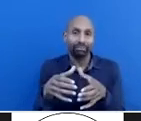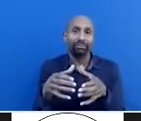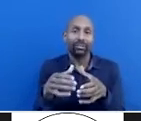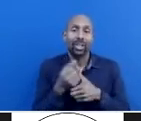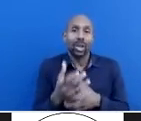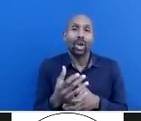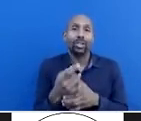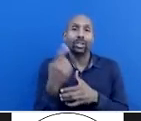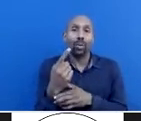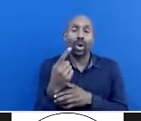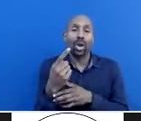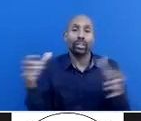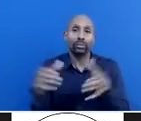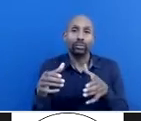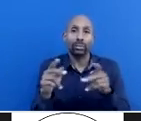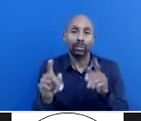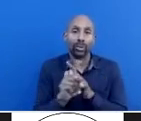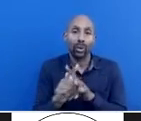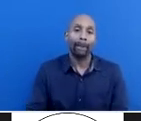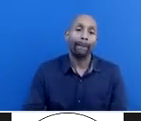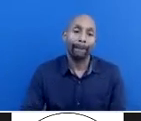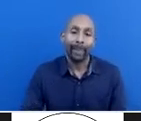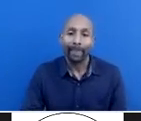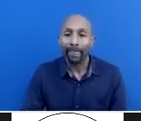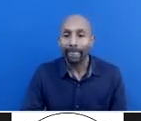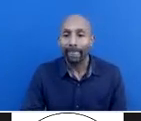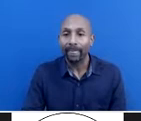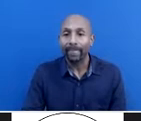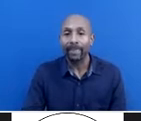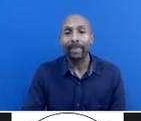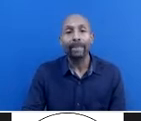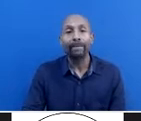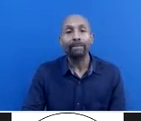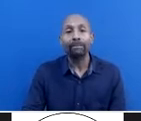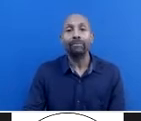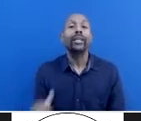And you can see that I already cheated because I used the ring shout.